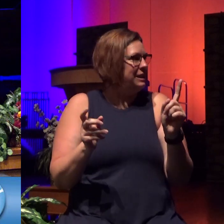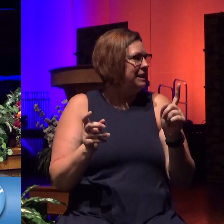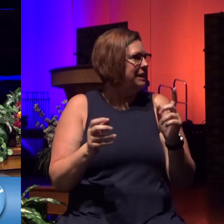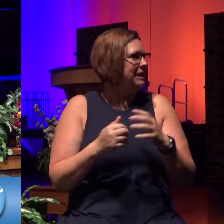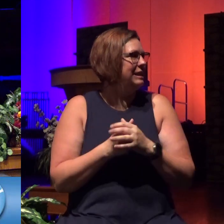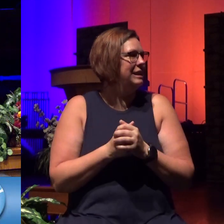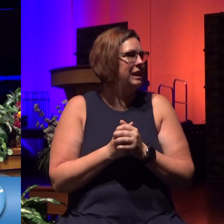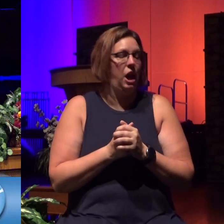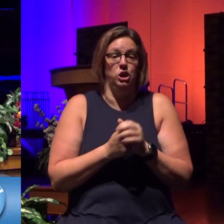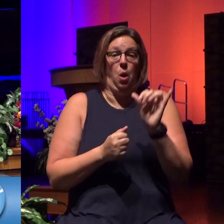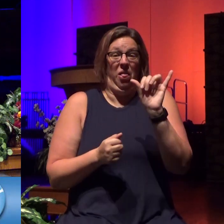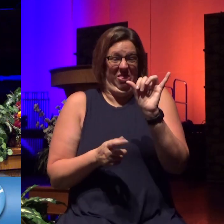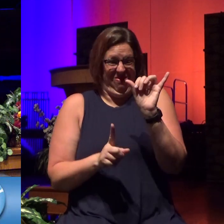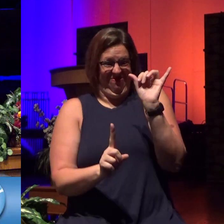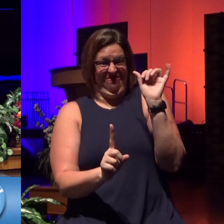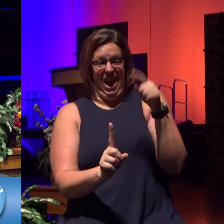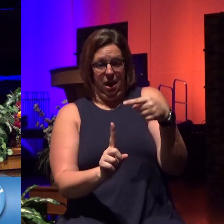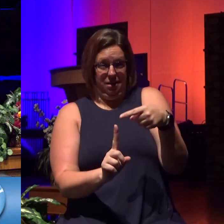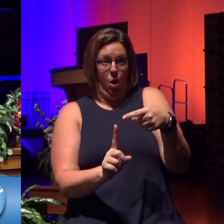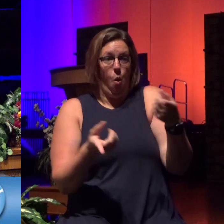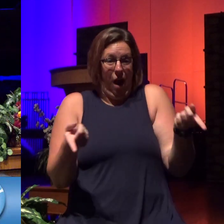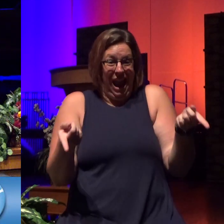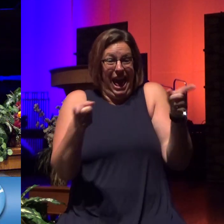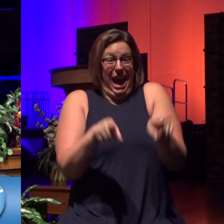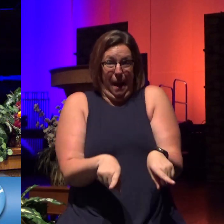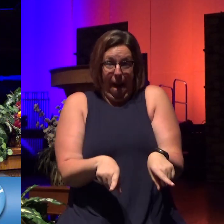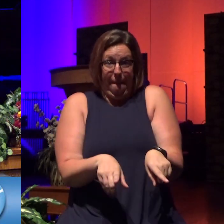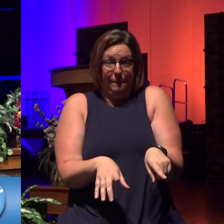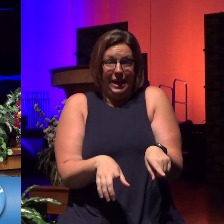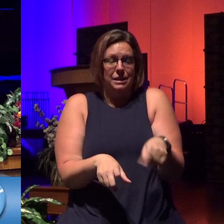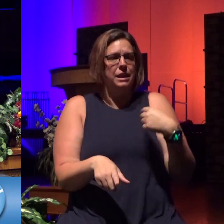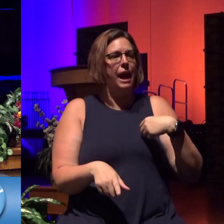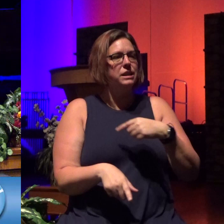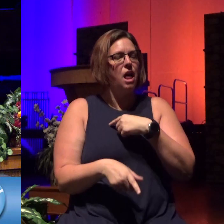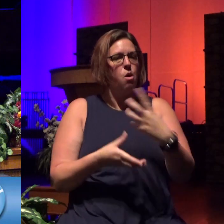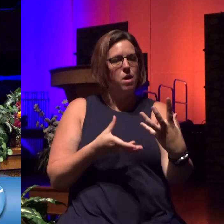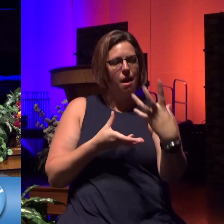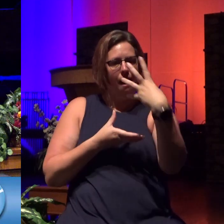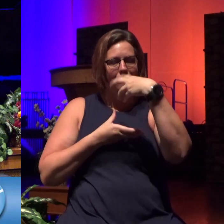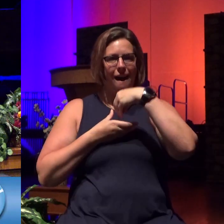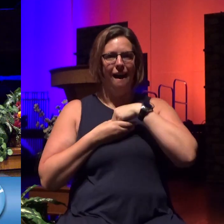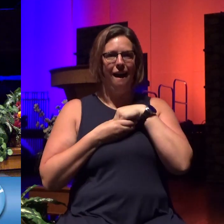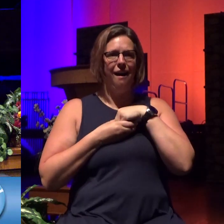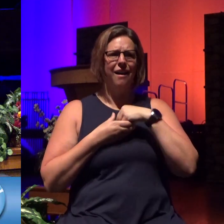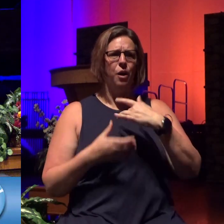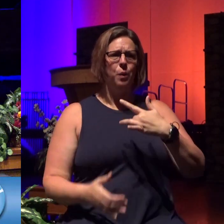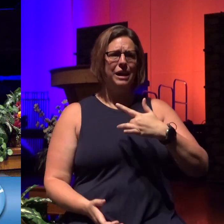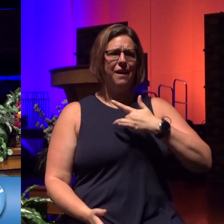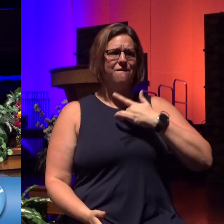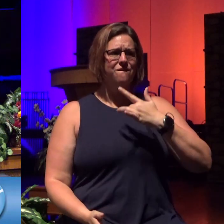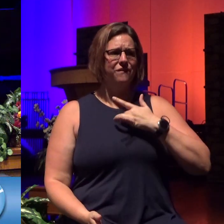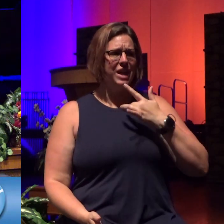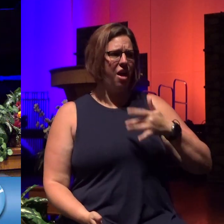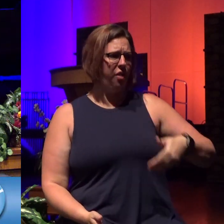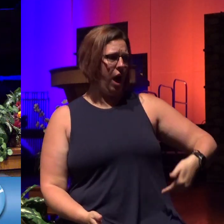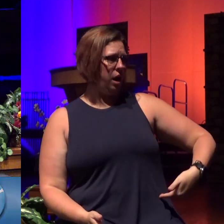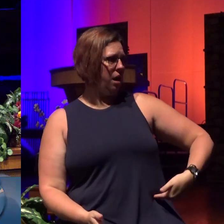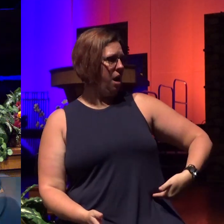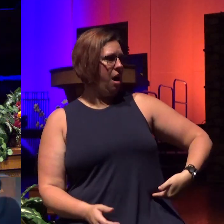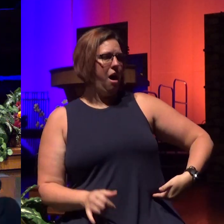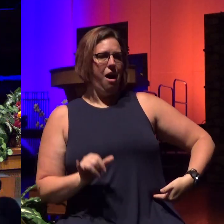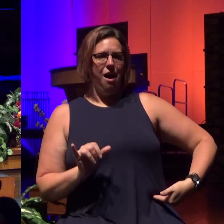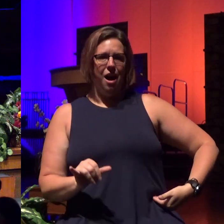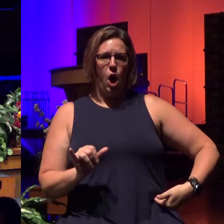is that we can embrace that notion and feel that sense and allow ourselves